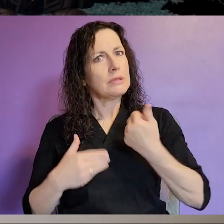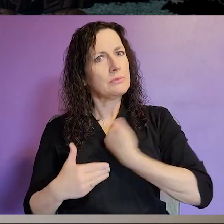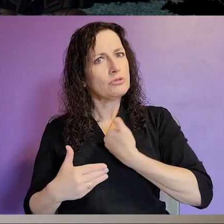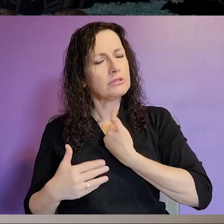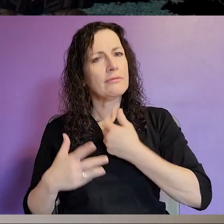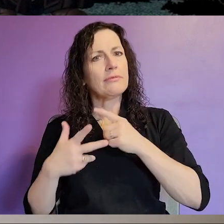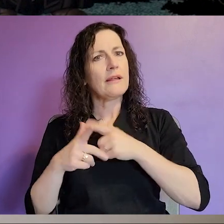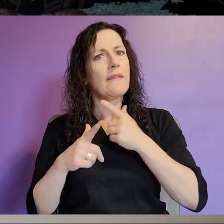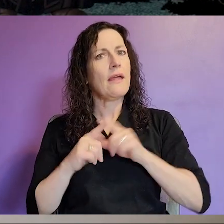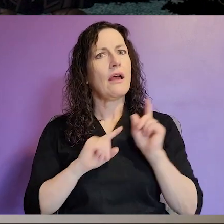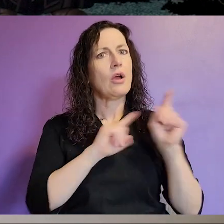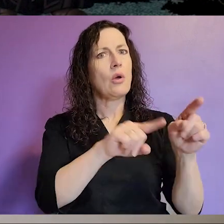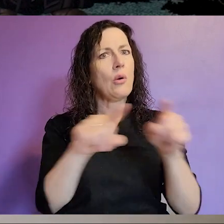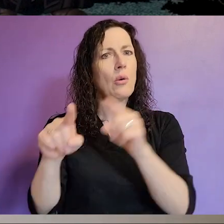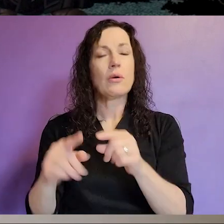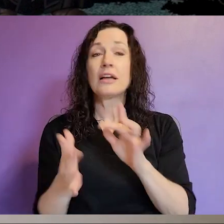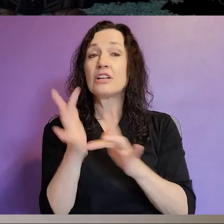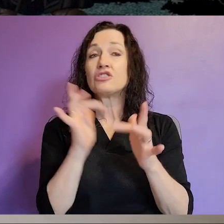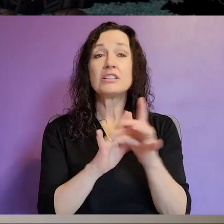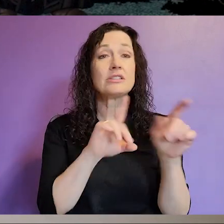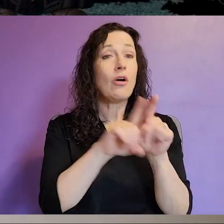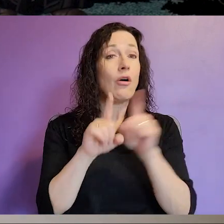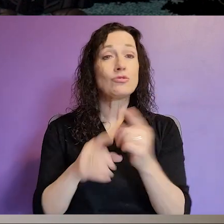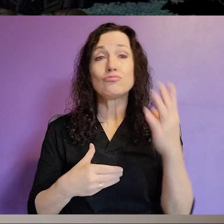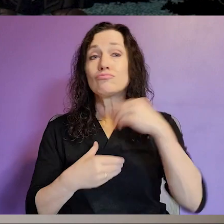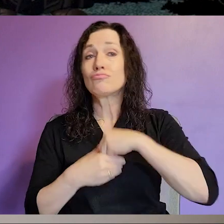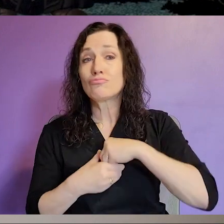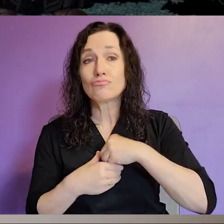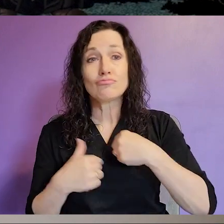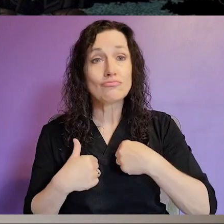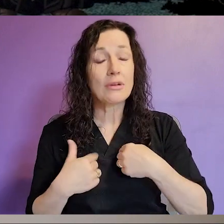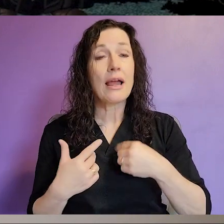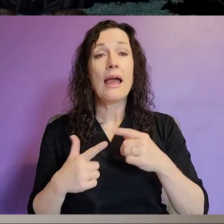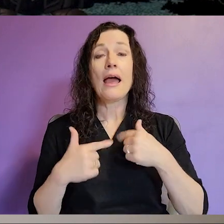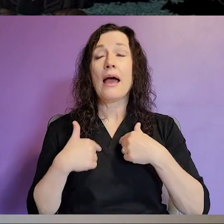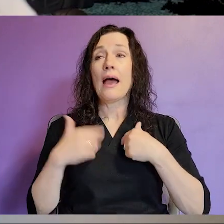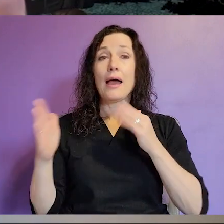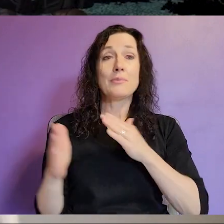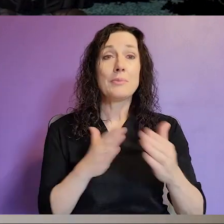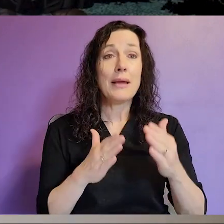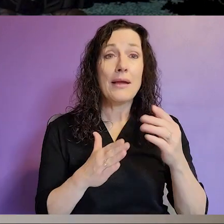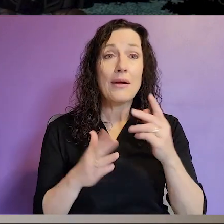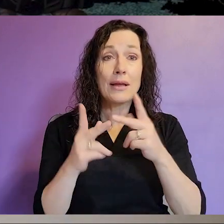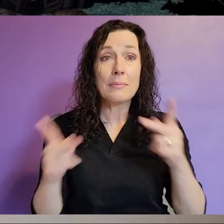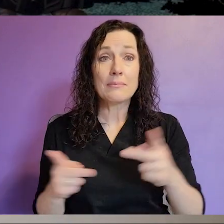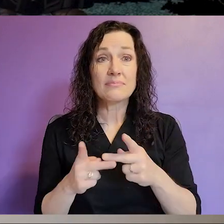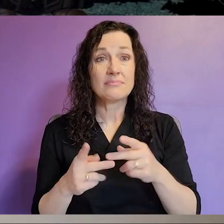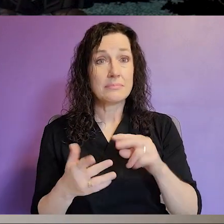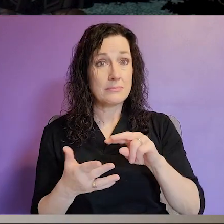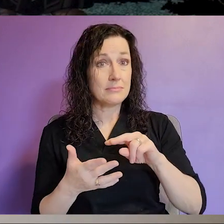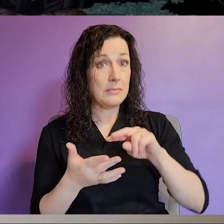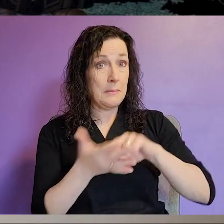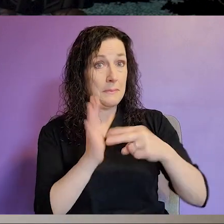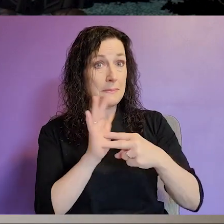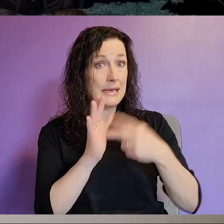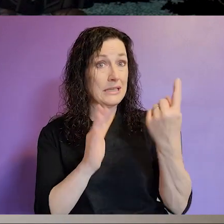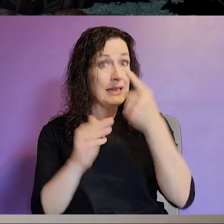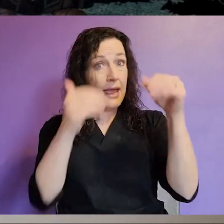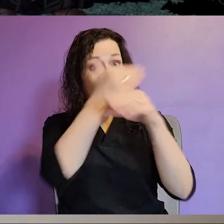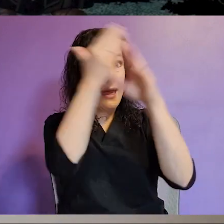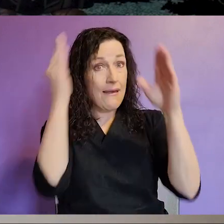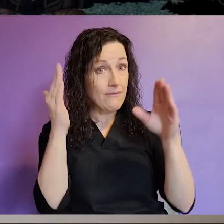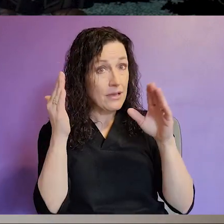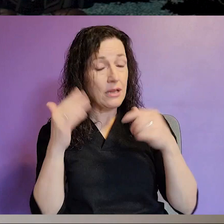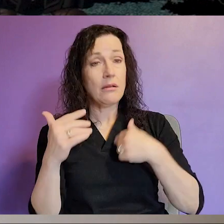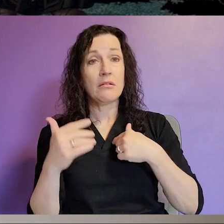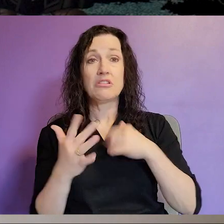yourself, and I am at home in you. I have made my home in you, and I am preparing a place for you. Is